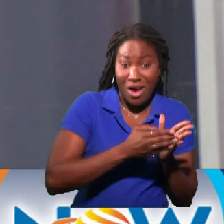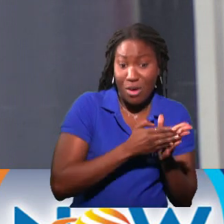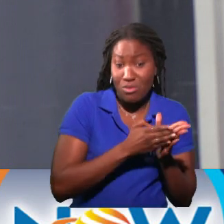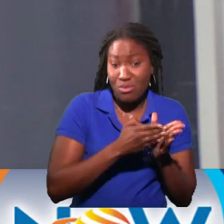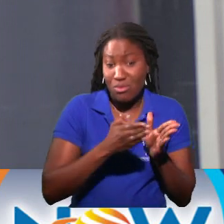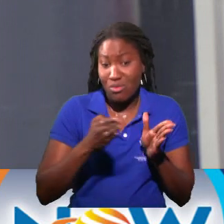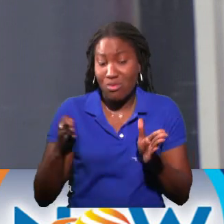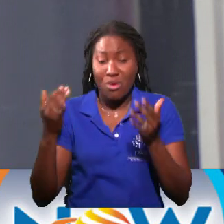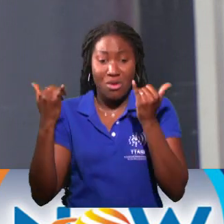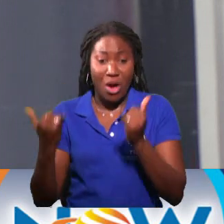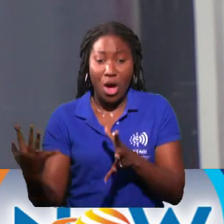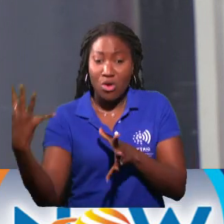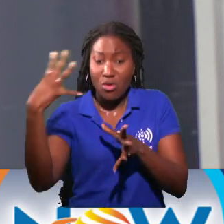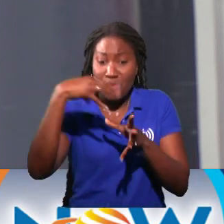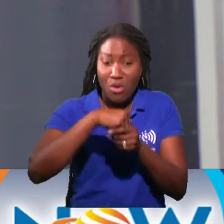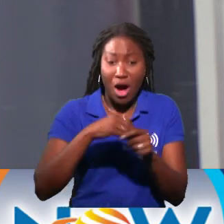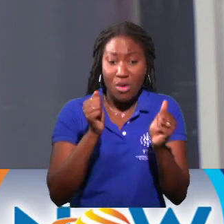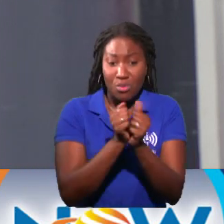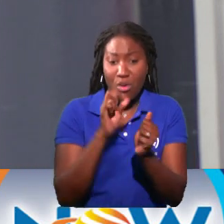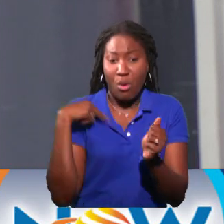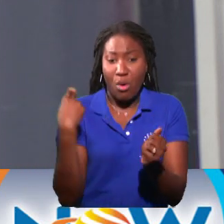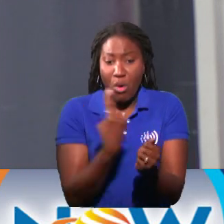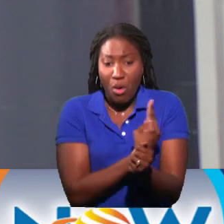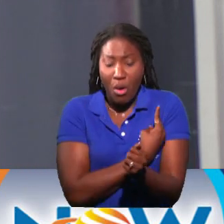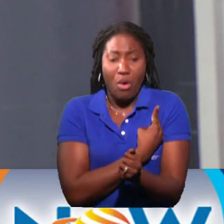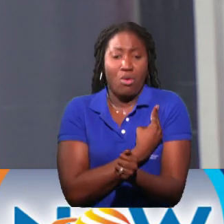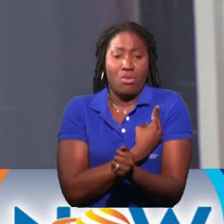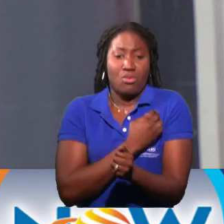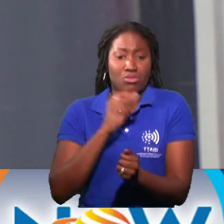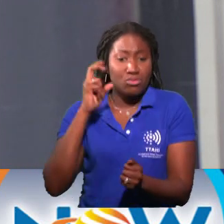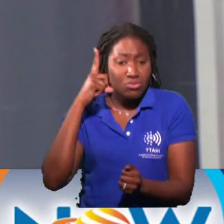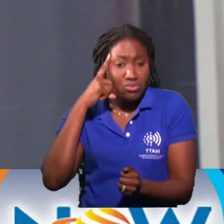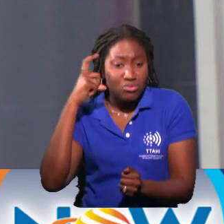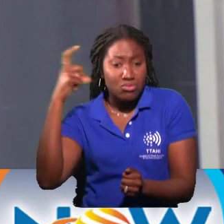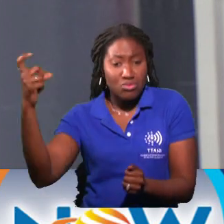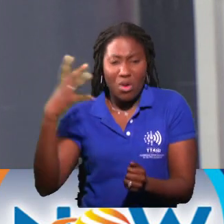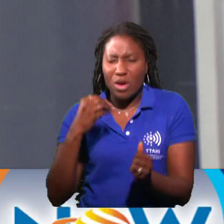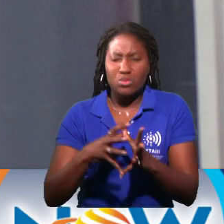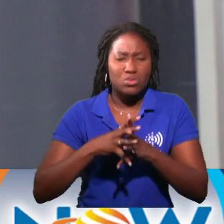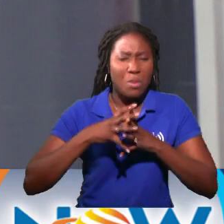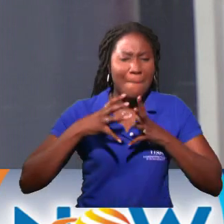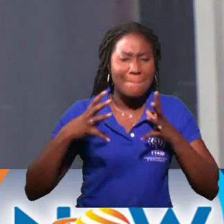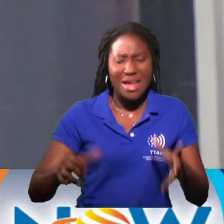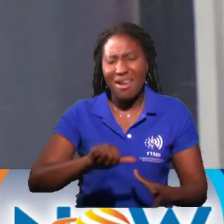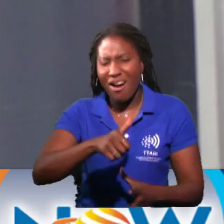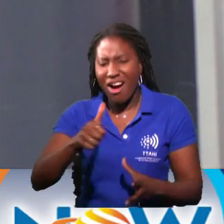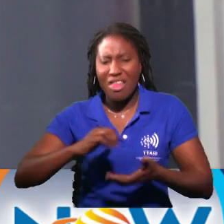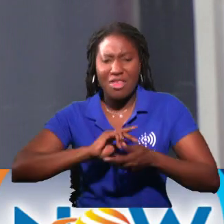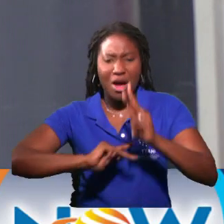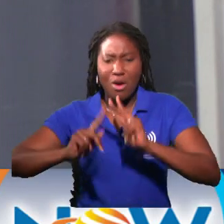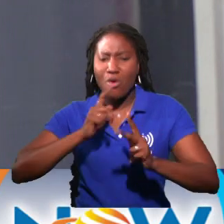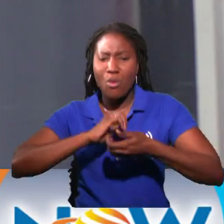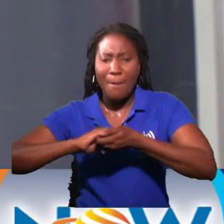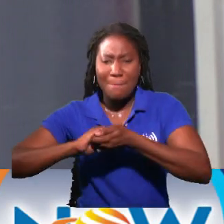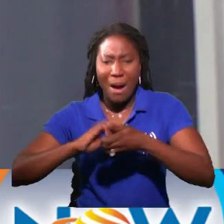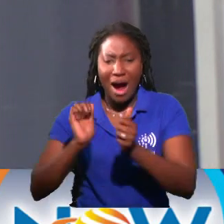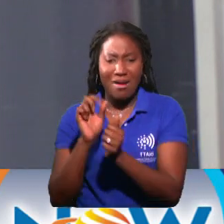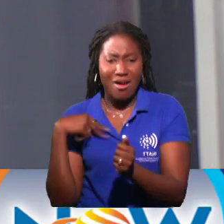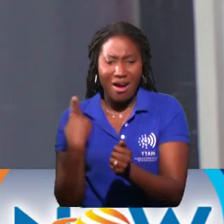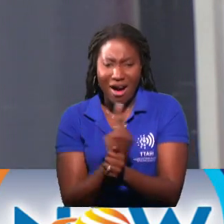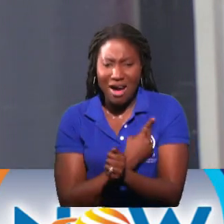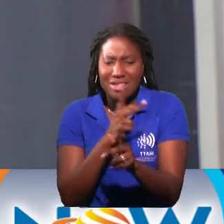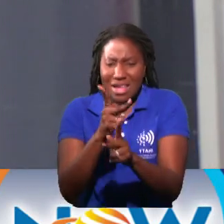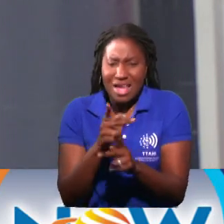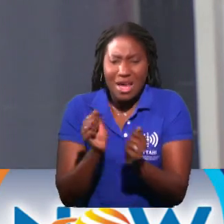being involved in our dream, and of course, you know, so many other partners that just make sure that they stay with us. All of